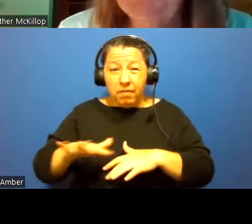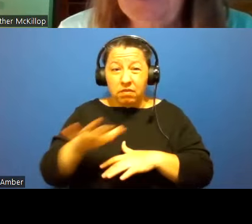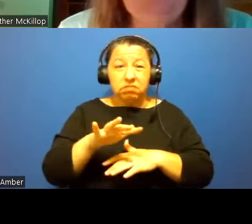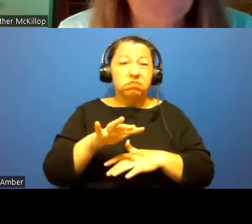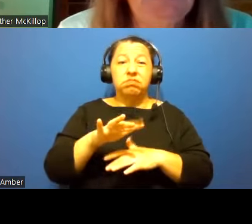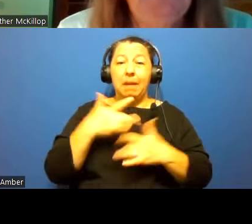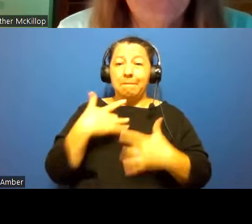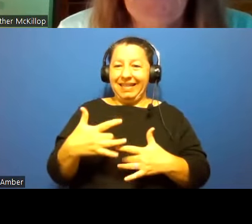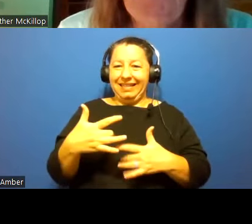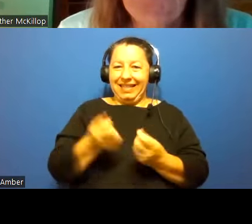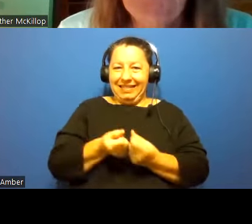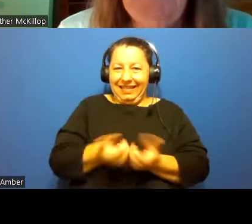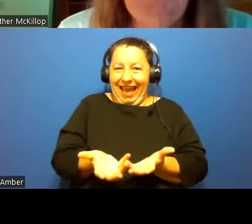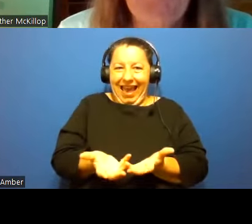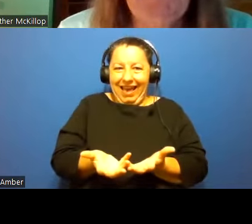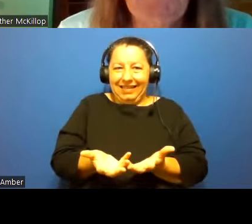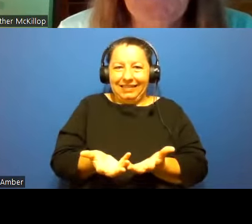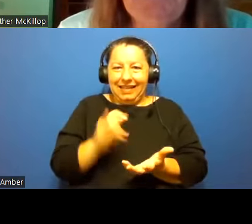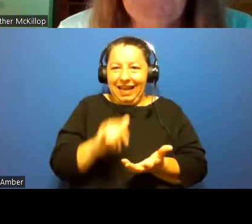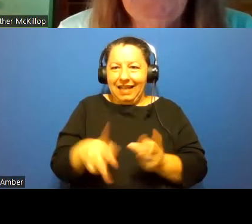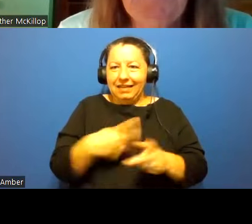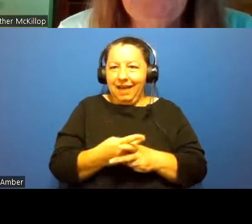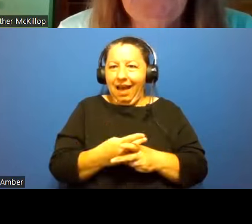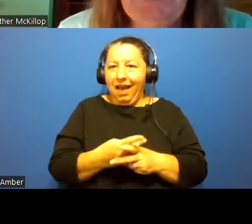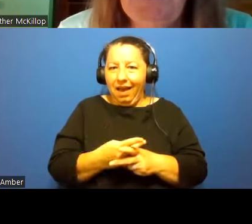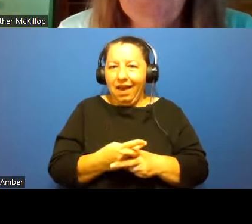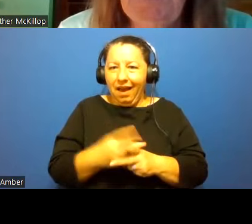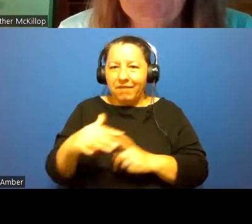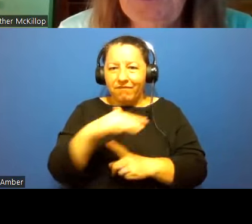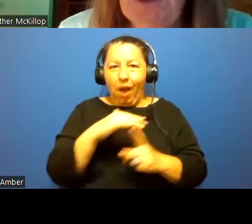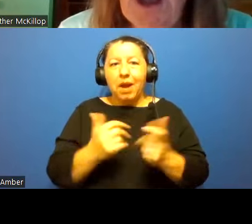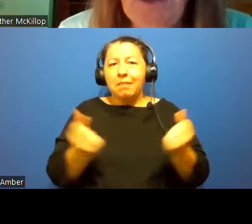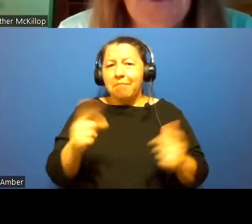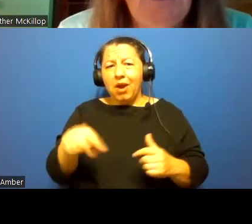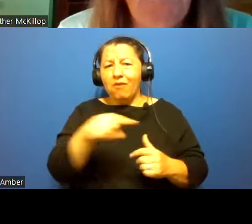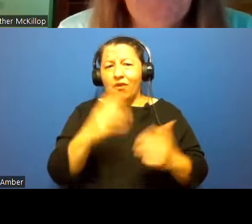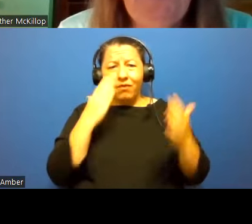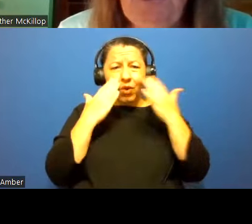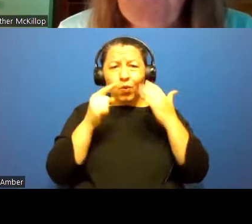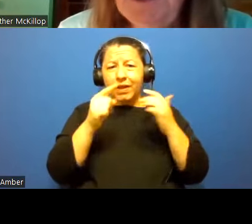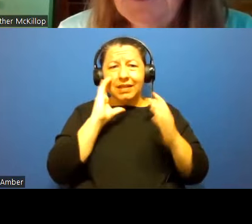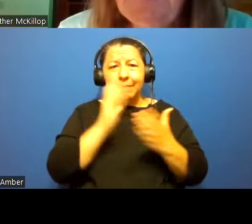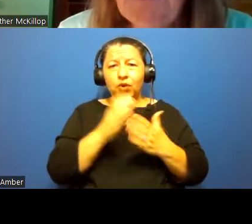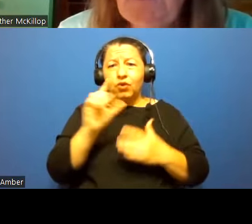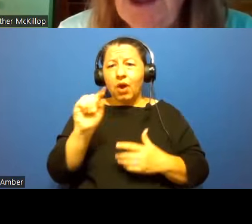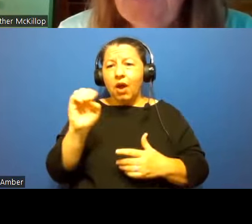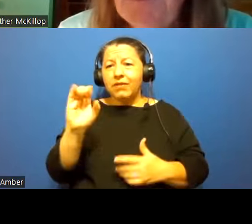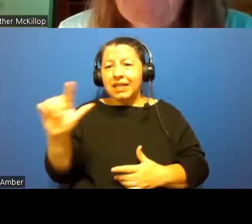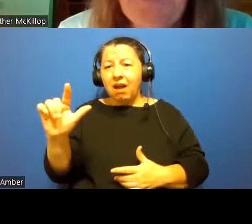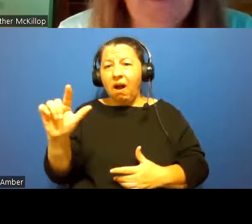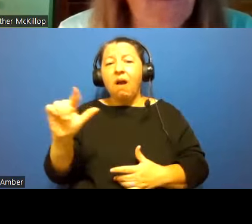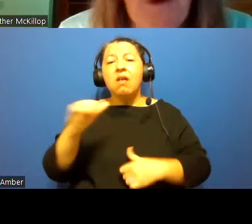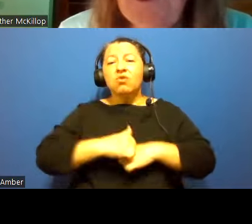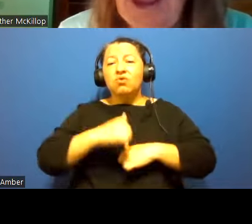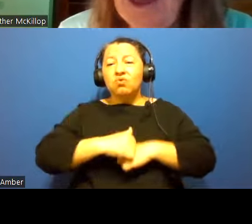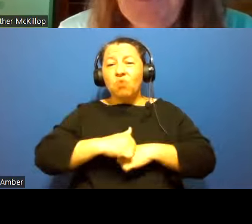Maya sites. So many of you are familiar with this image of Tikal with the stone buildings that rise above